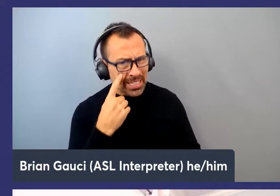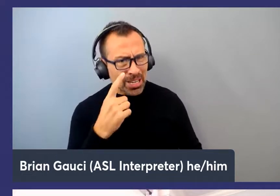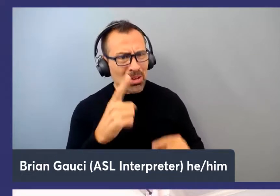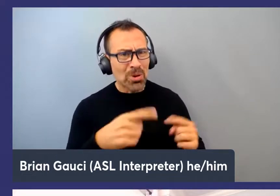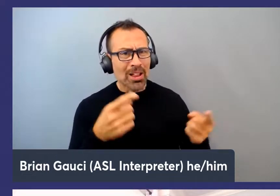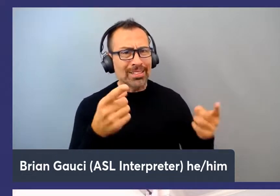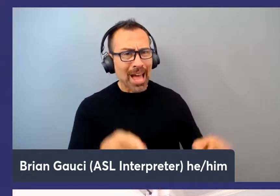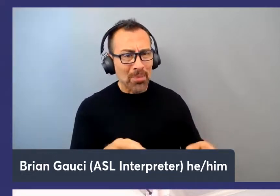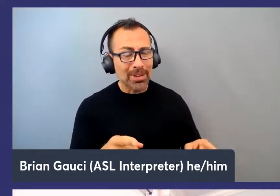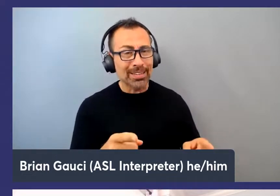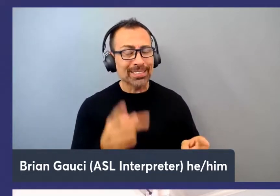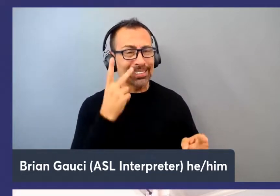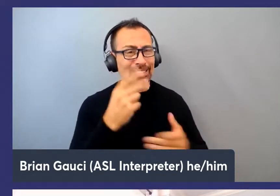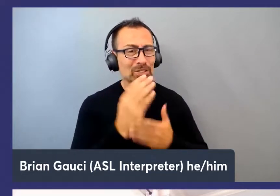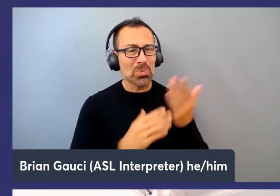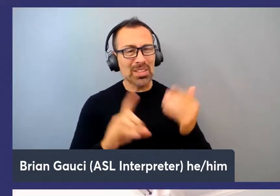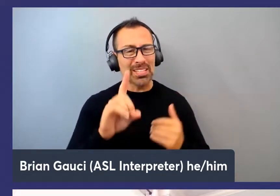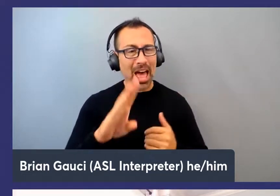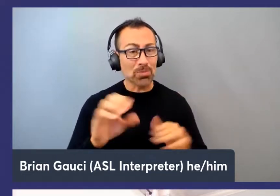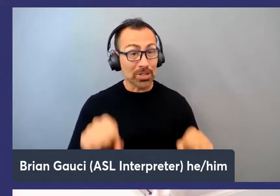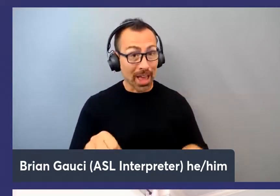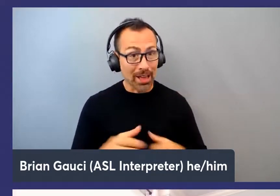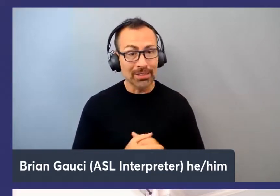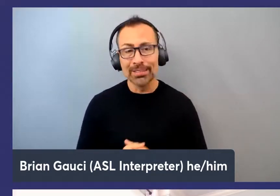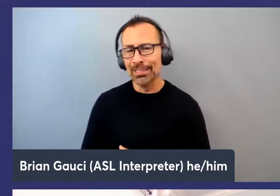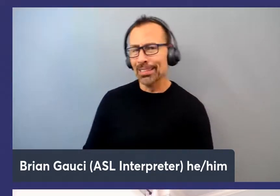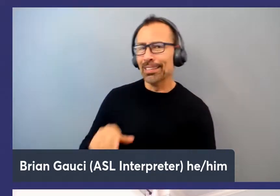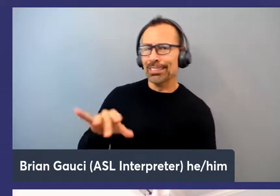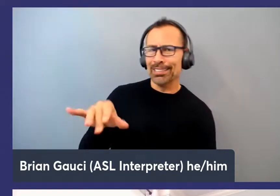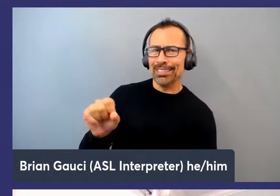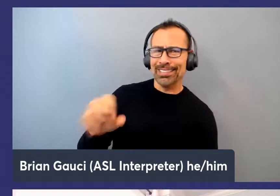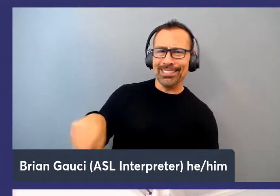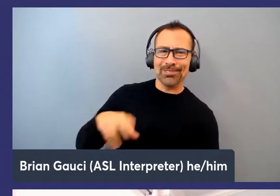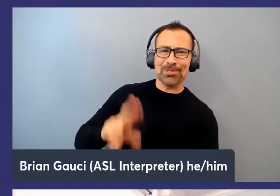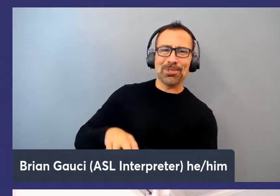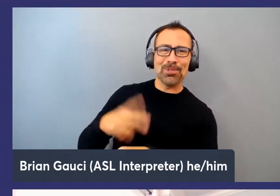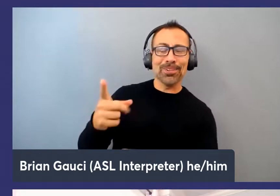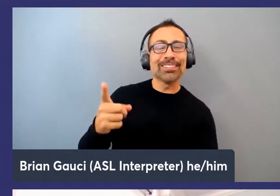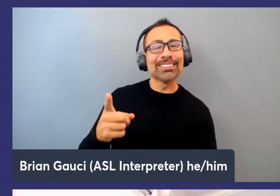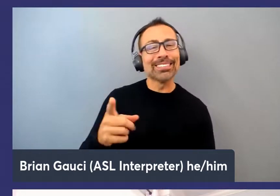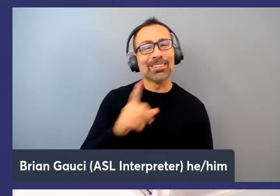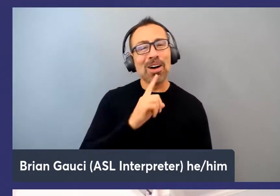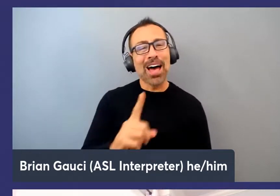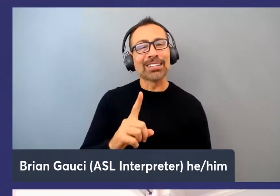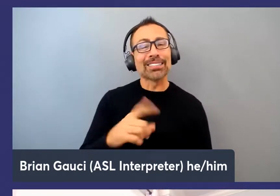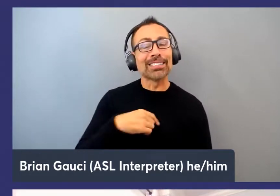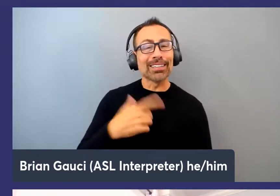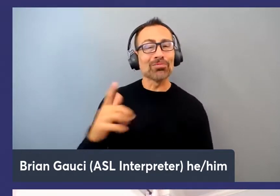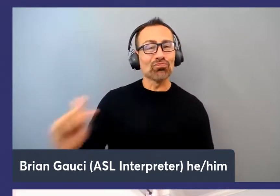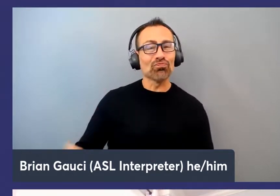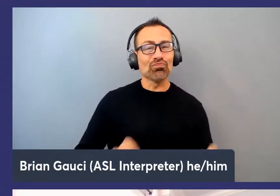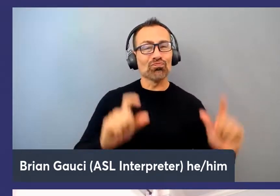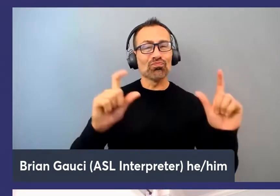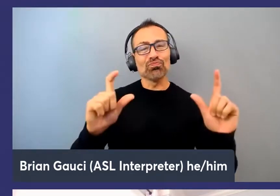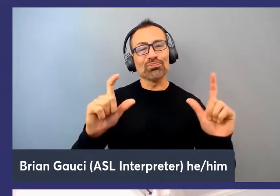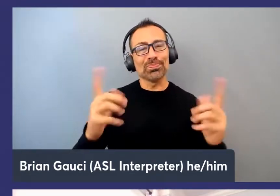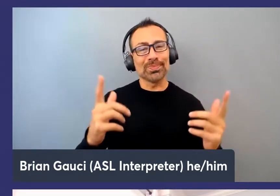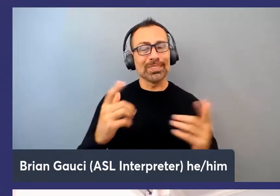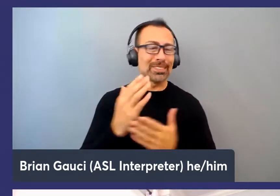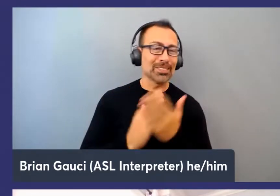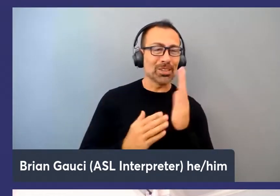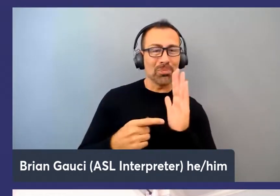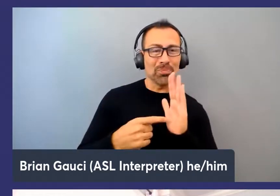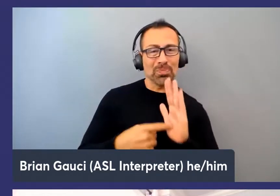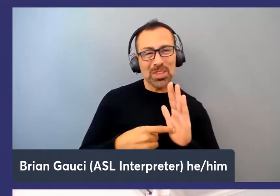some of the dashboards that you can show us? Yeah, of course. So actually, let's bring up some demo, and